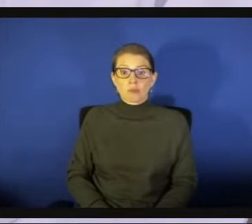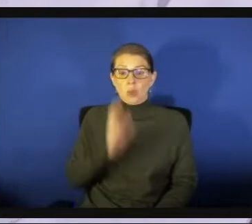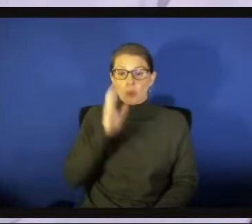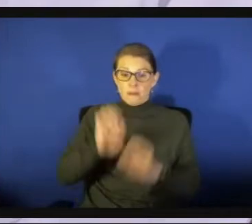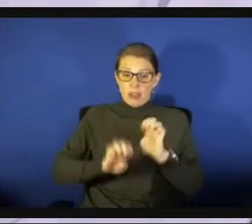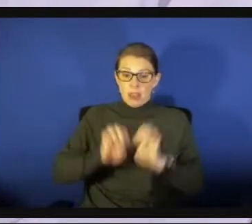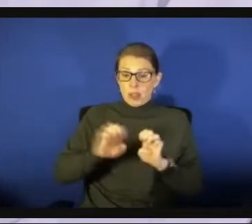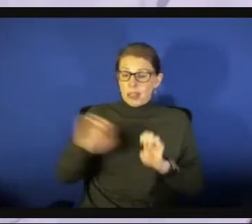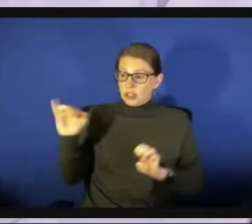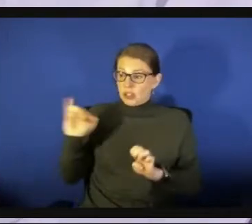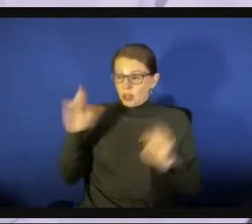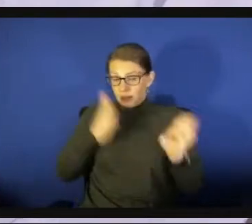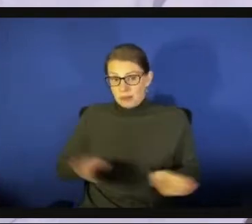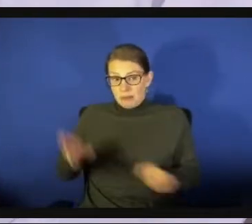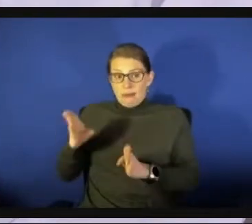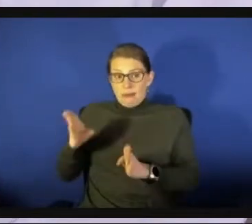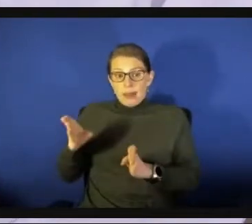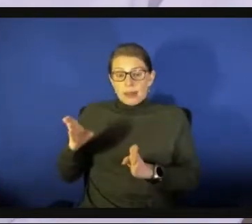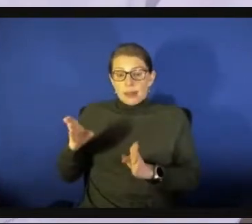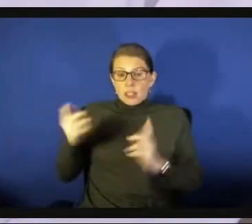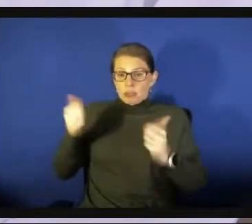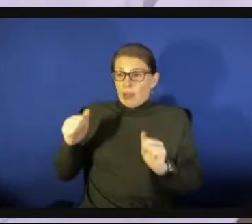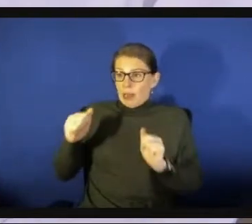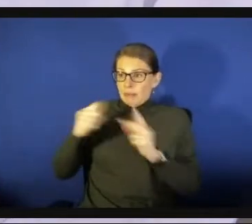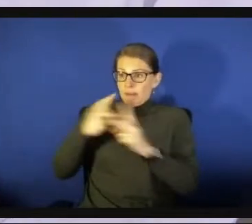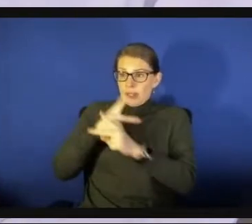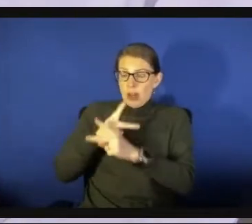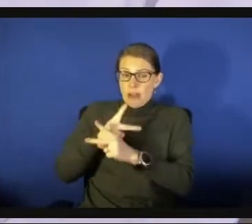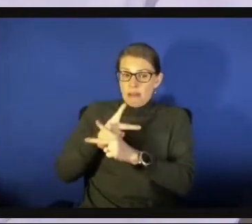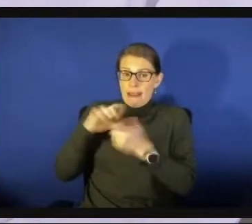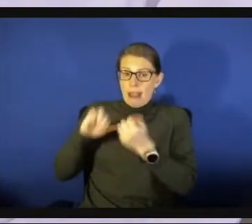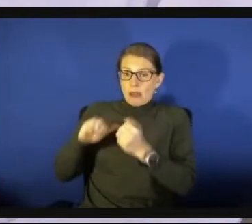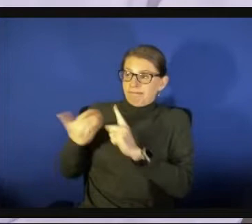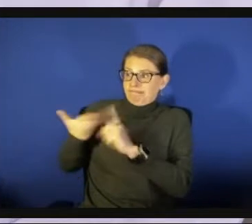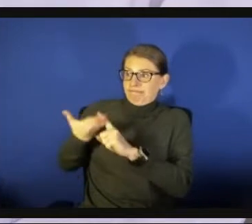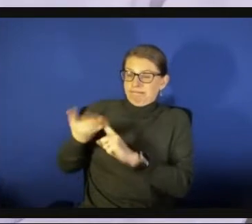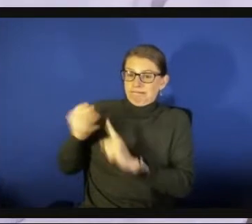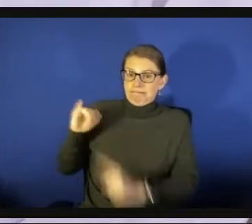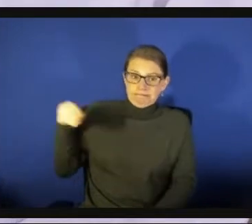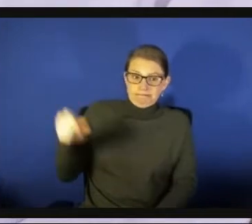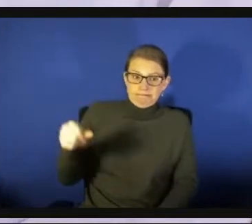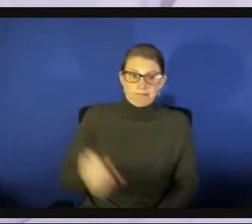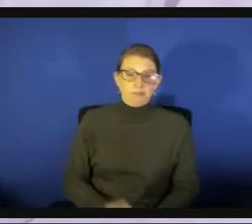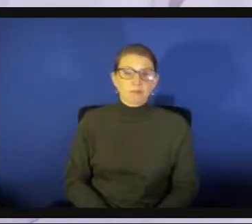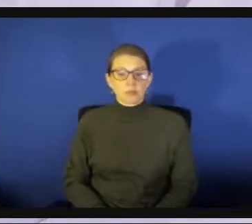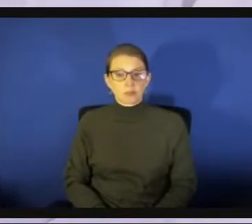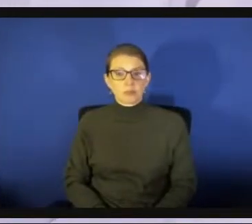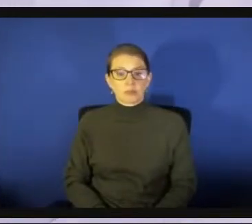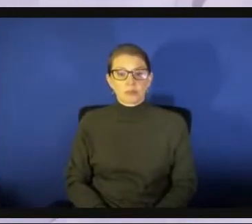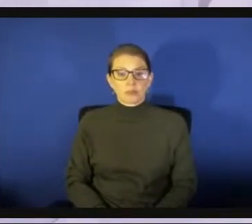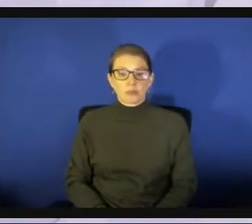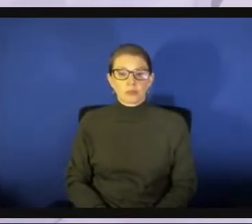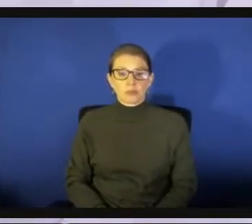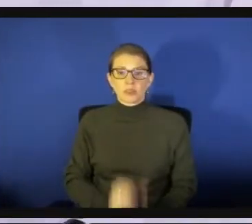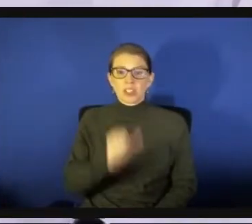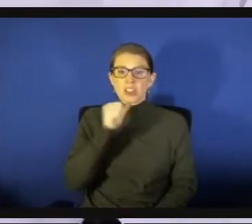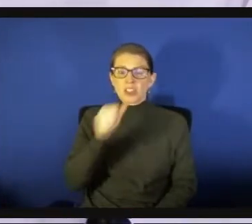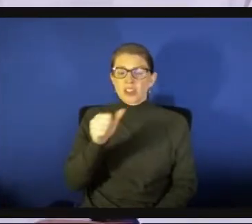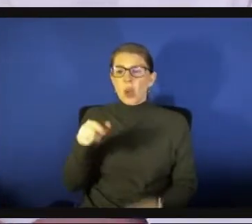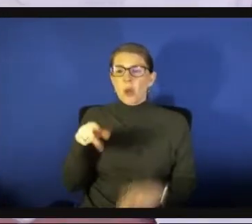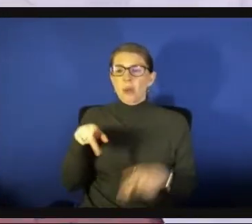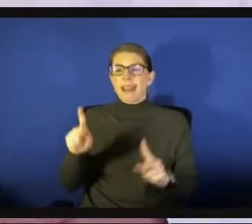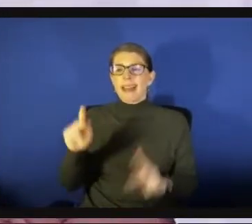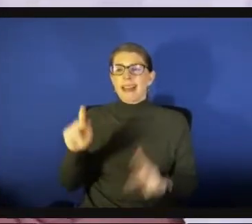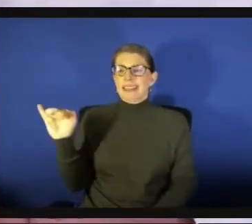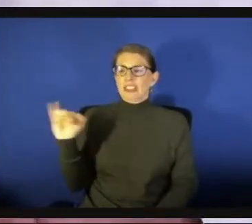are mechanisms to be able to try to obtain So don't let your insurance plan be a hang-up for you right. getting I think this that the treatment. priority